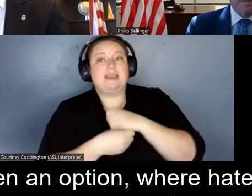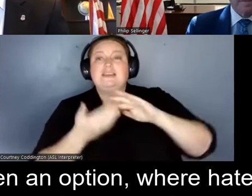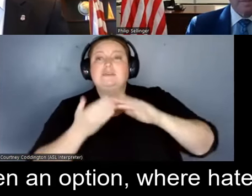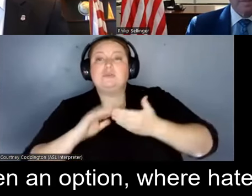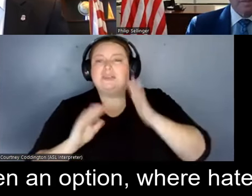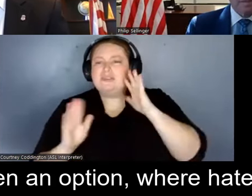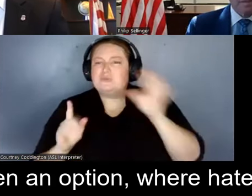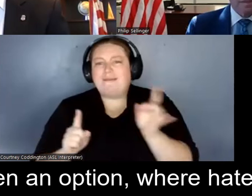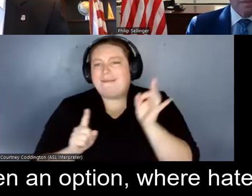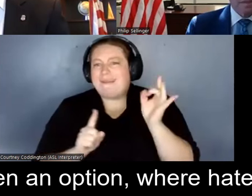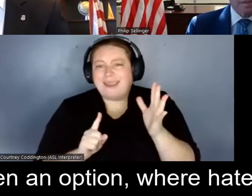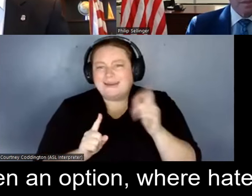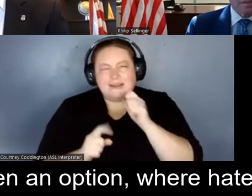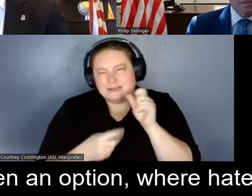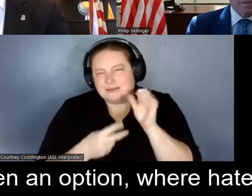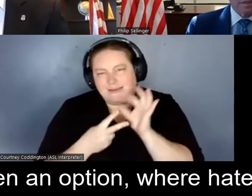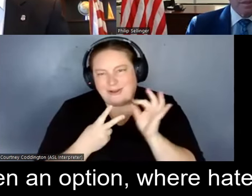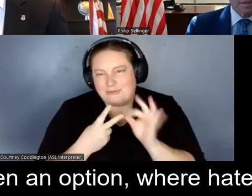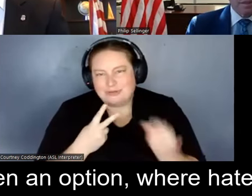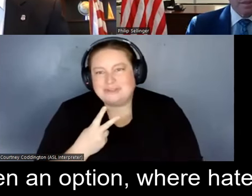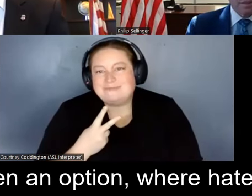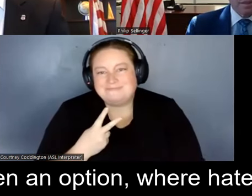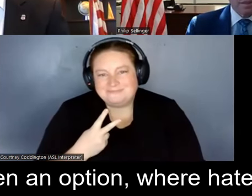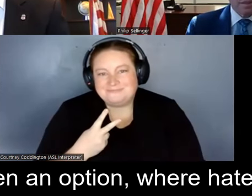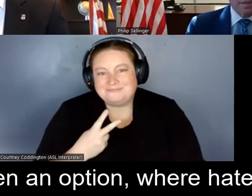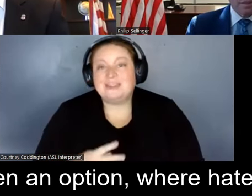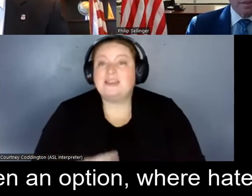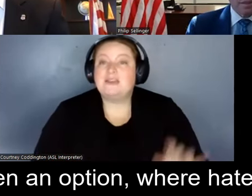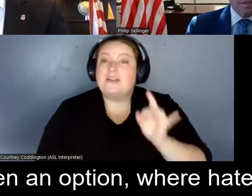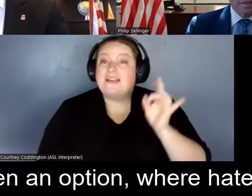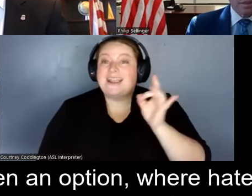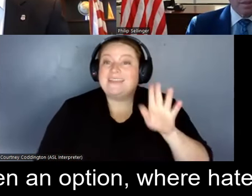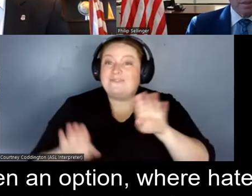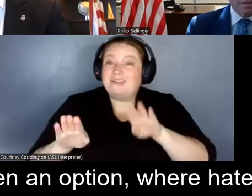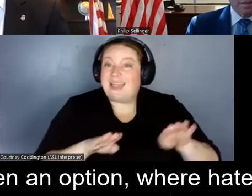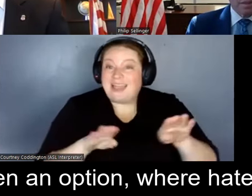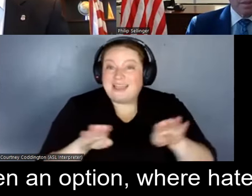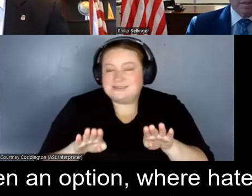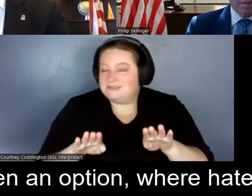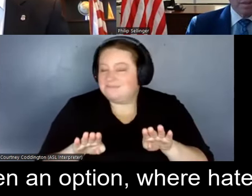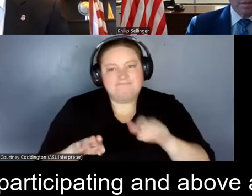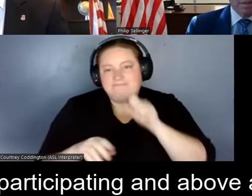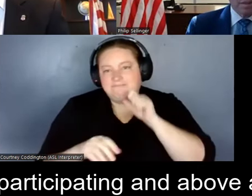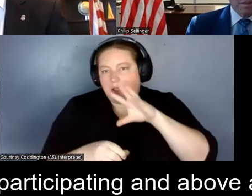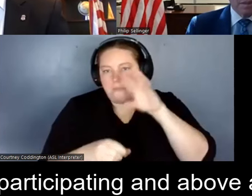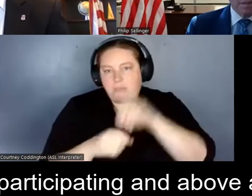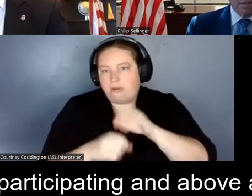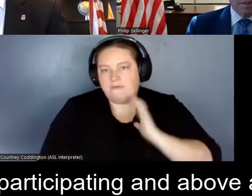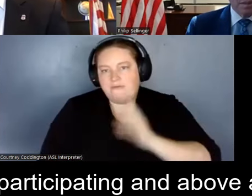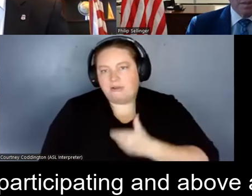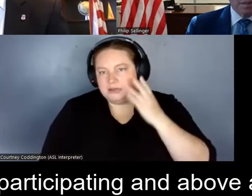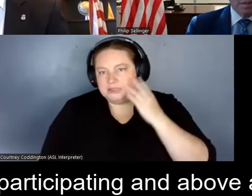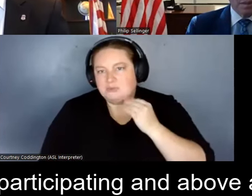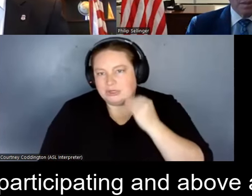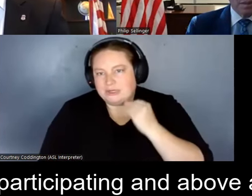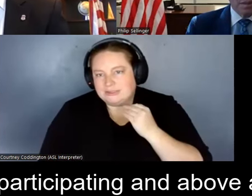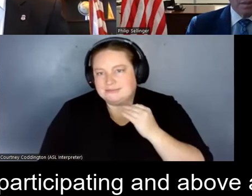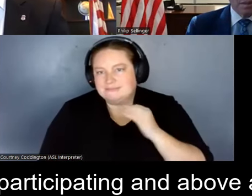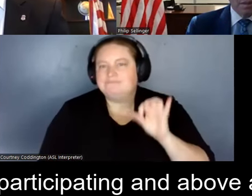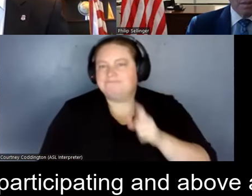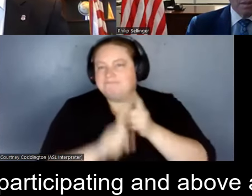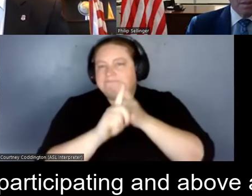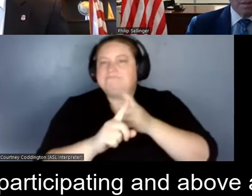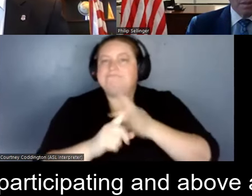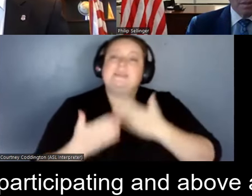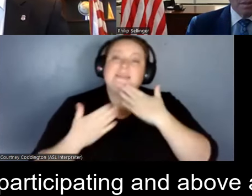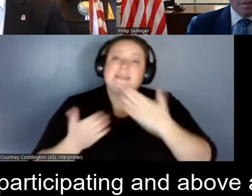is not even an option, where hateful acts are no longer part of our experience. Thank you again for